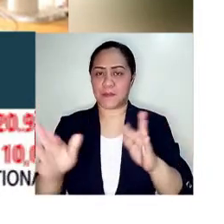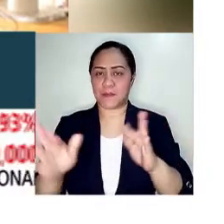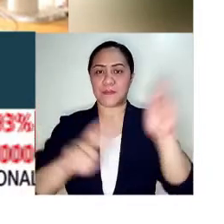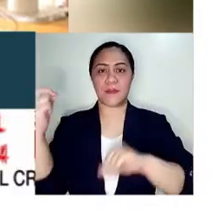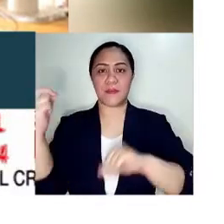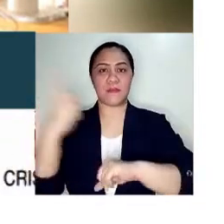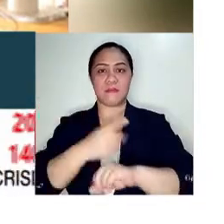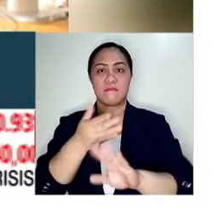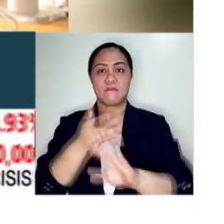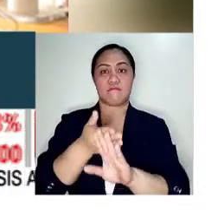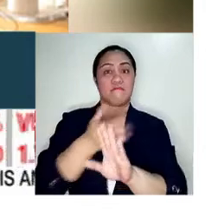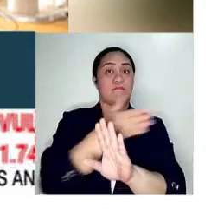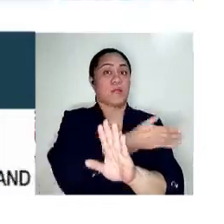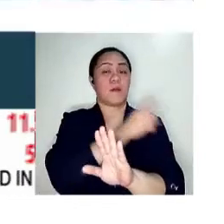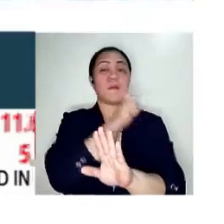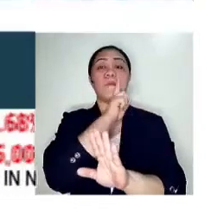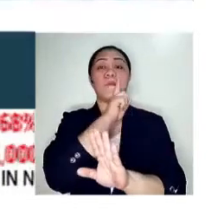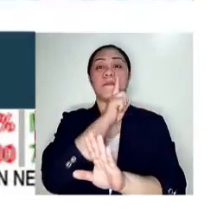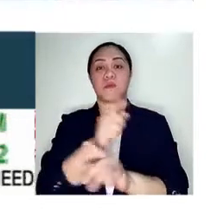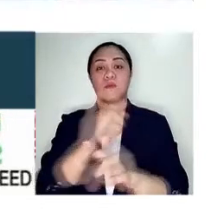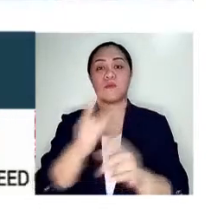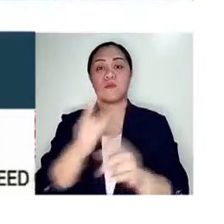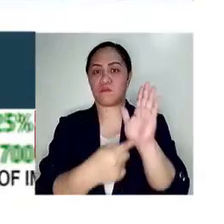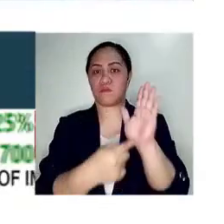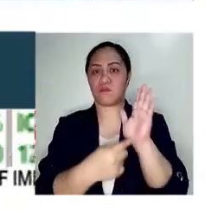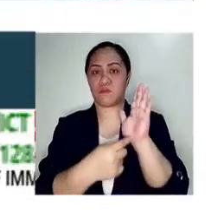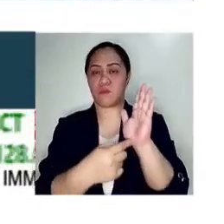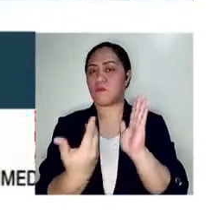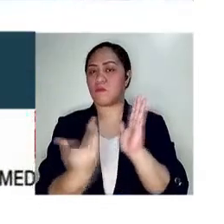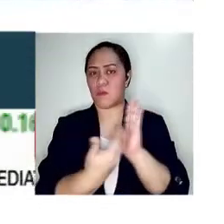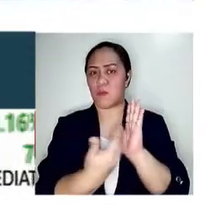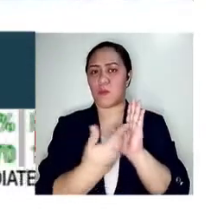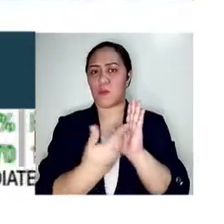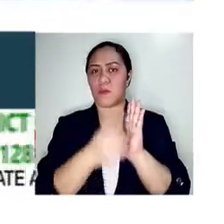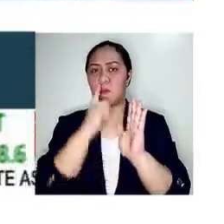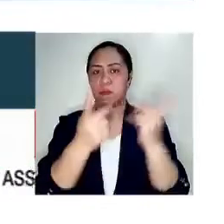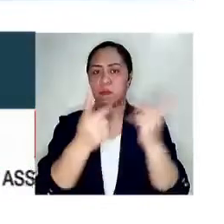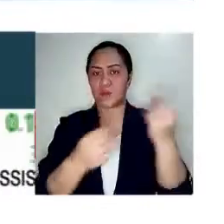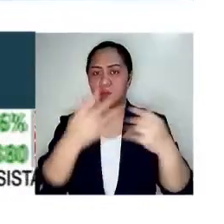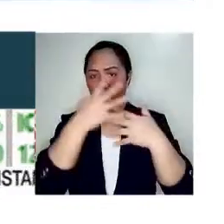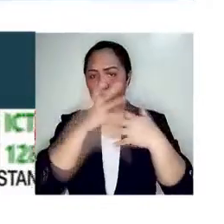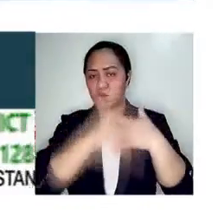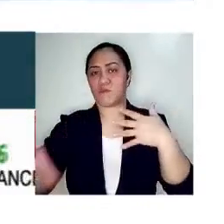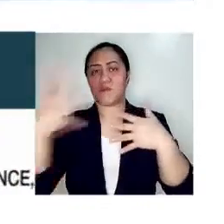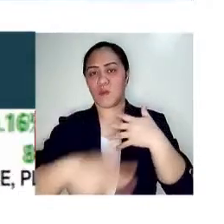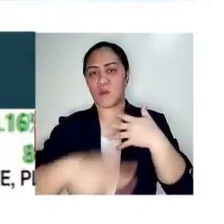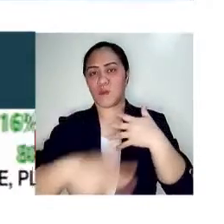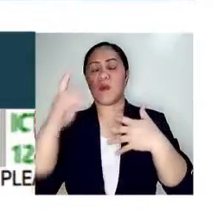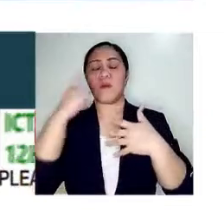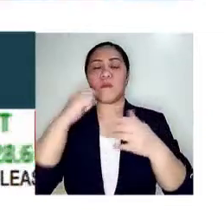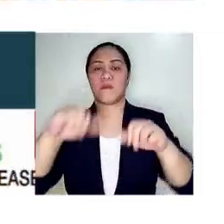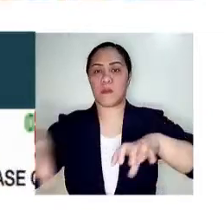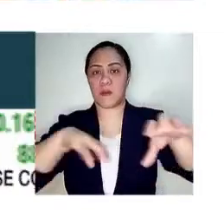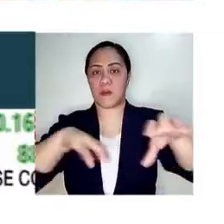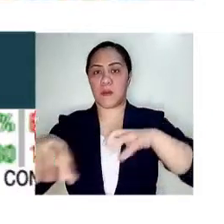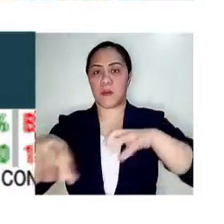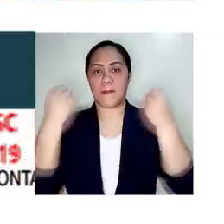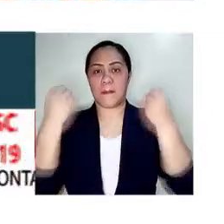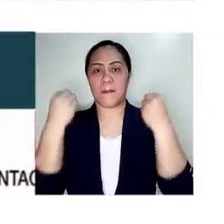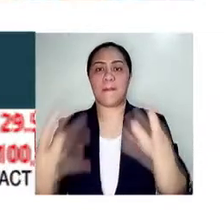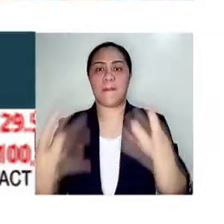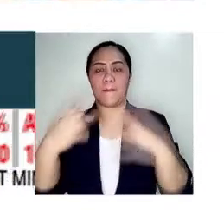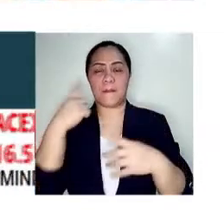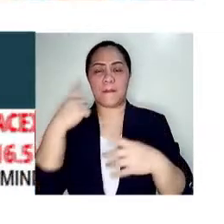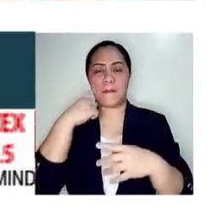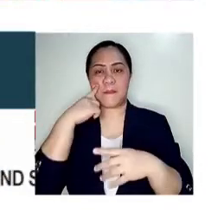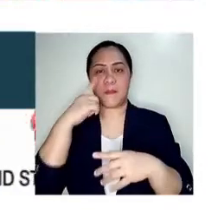and literally they proved that they could hit the ground running. One of the most important executive actions he signed, of course, was his 100-day mask